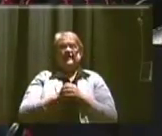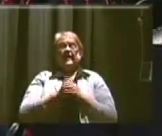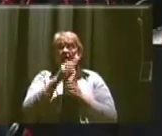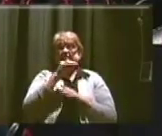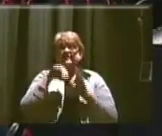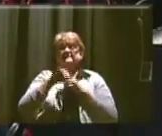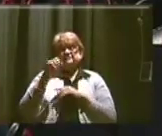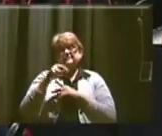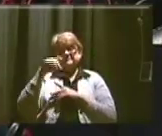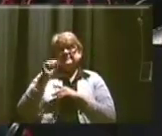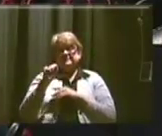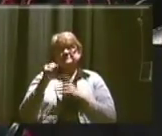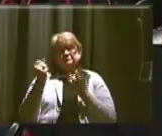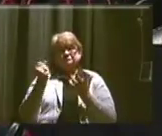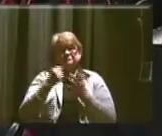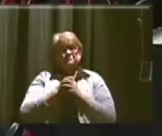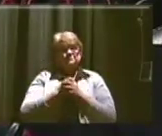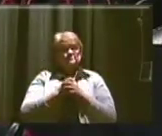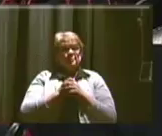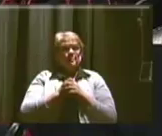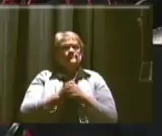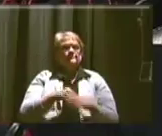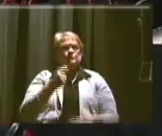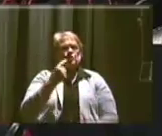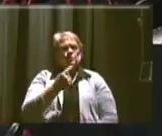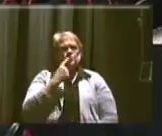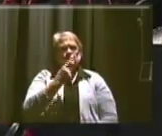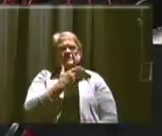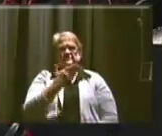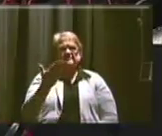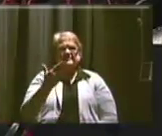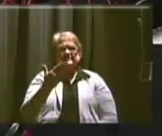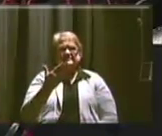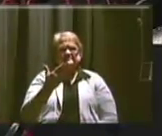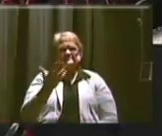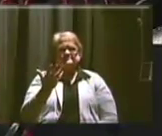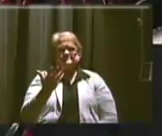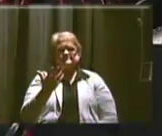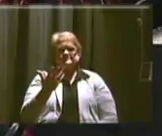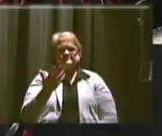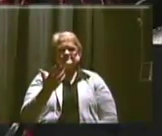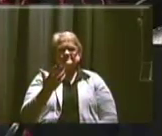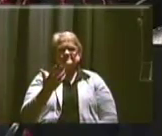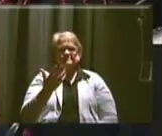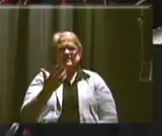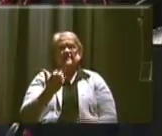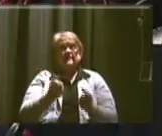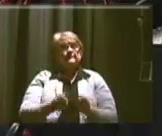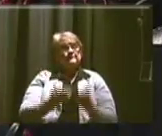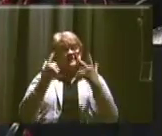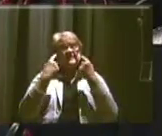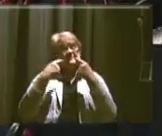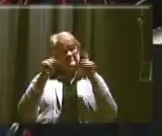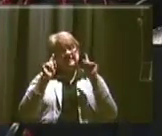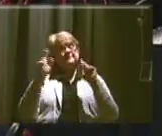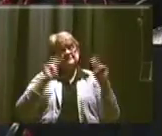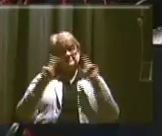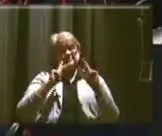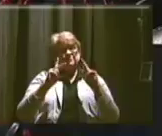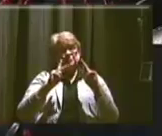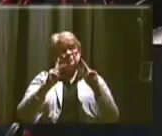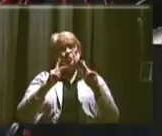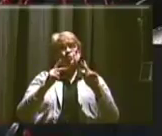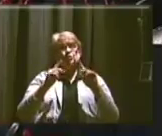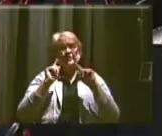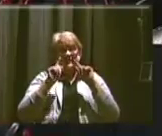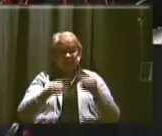Public Schools. One of the things that I must mention, there have been many famous people that have walked the halls of Central High